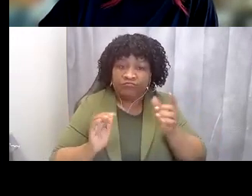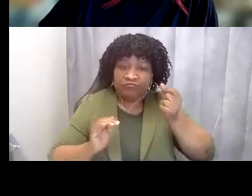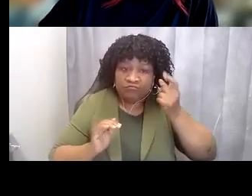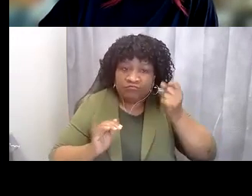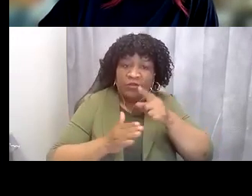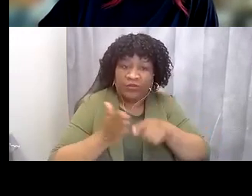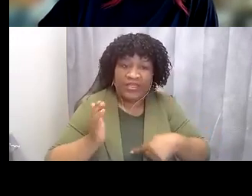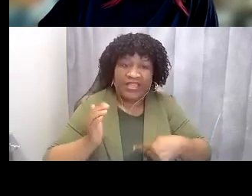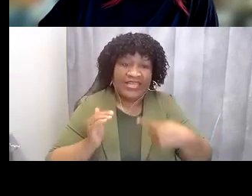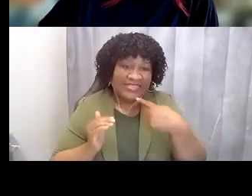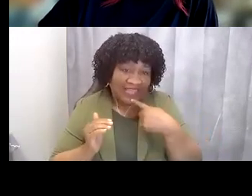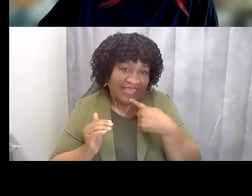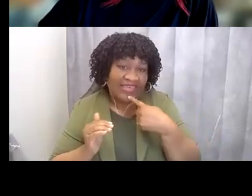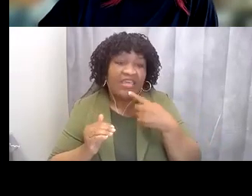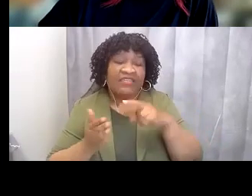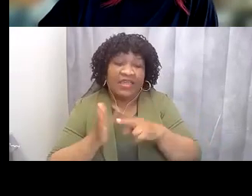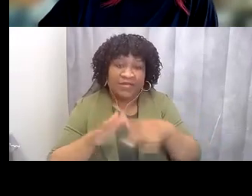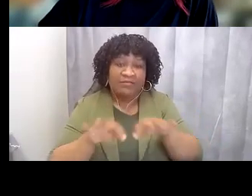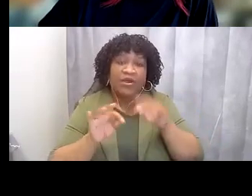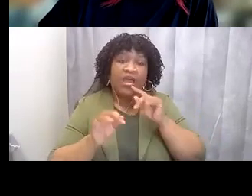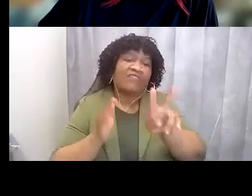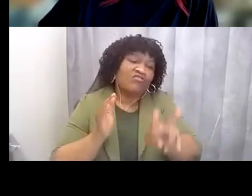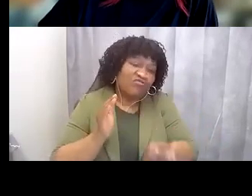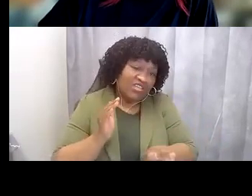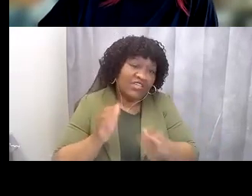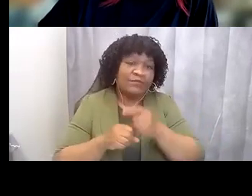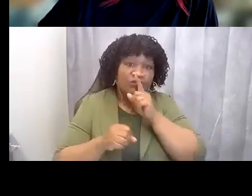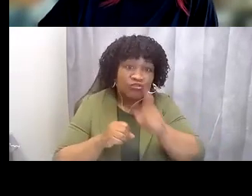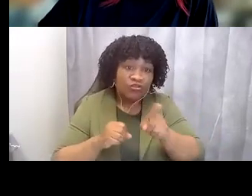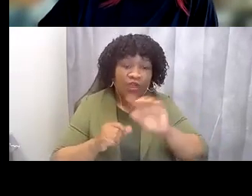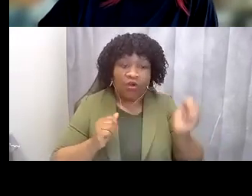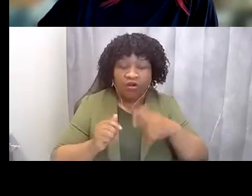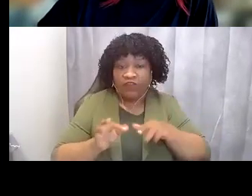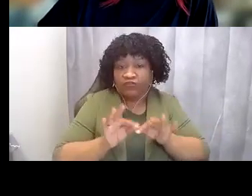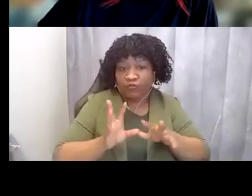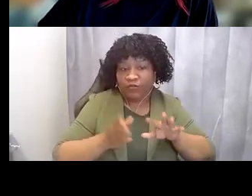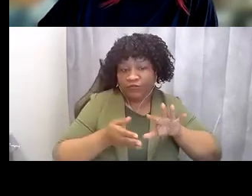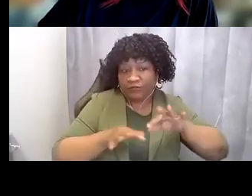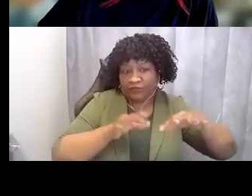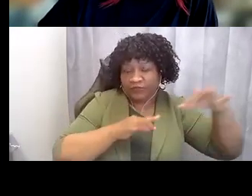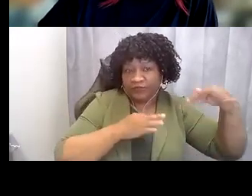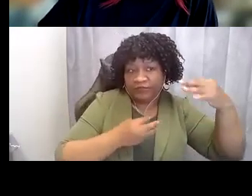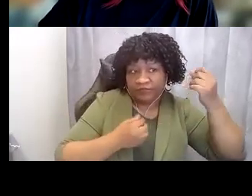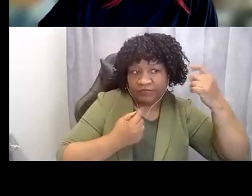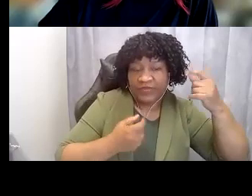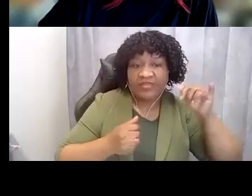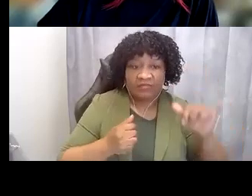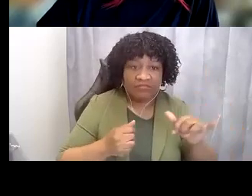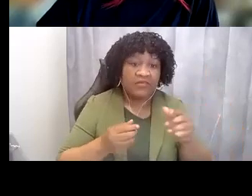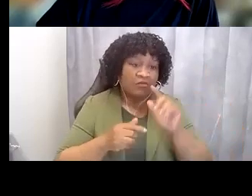what I say out loud. So I will be reading some of the slides to make sure that folks are getting them in all